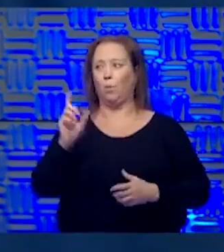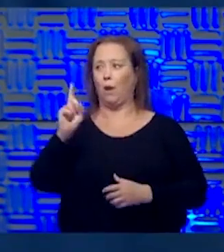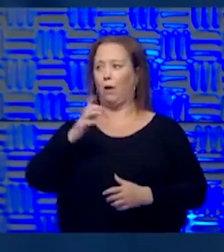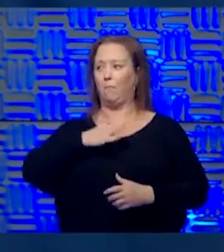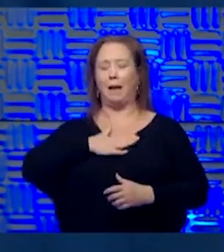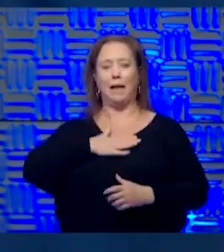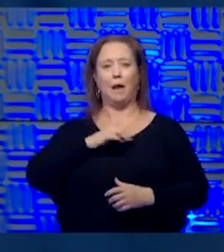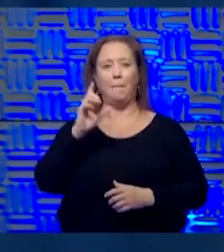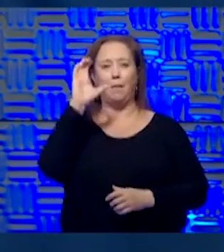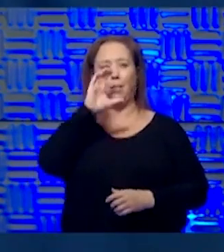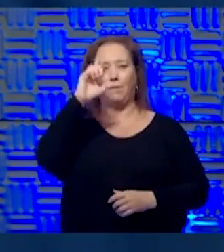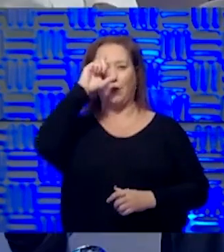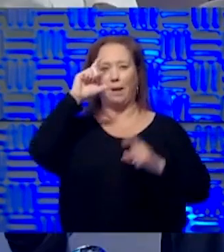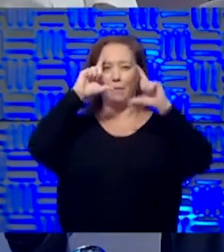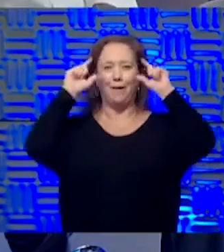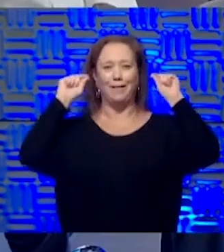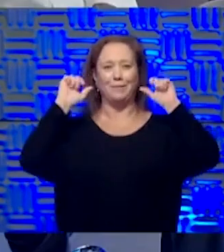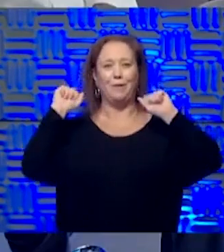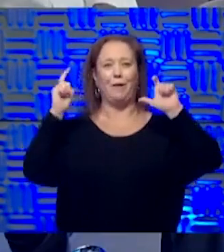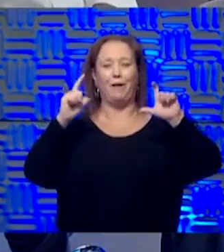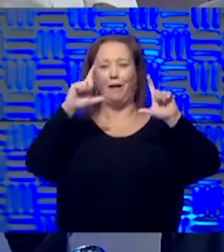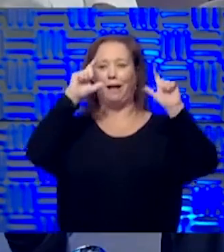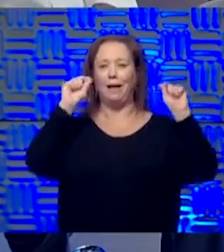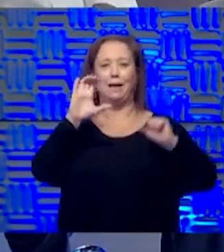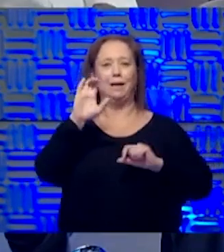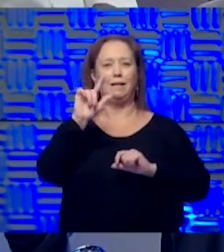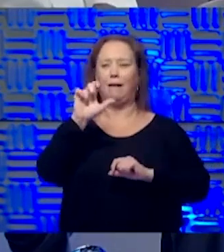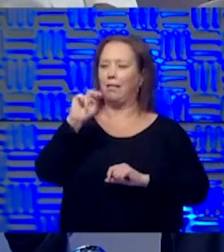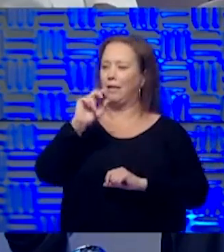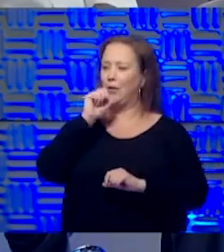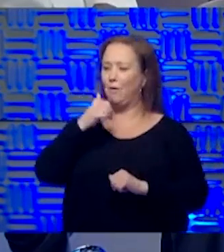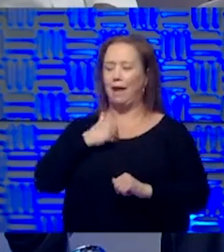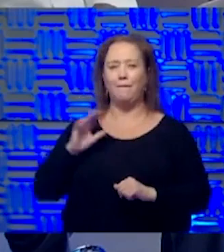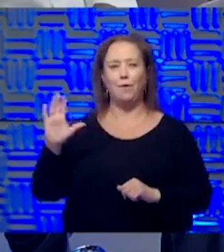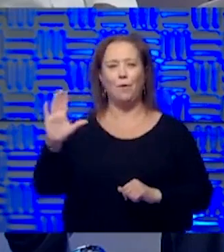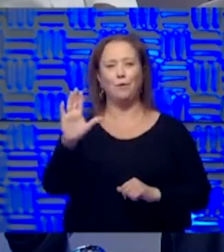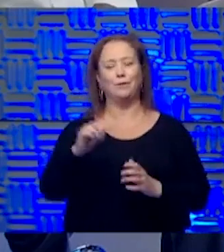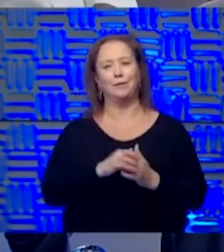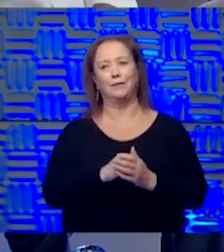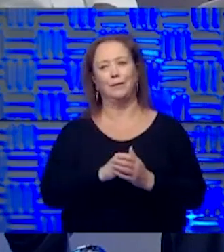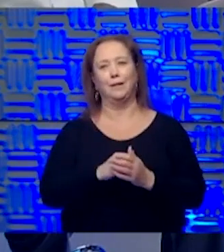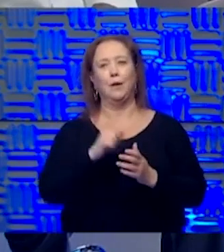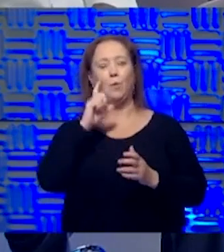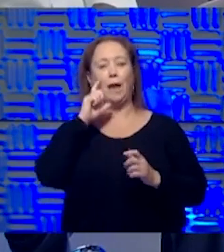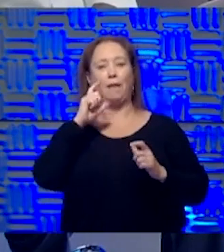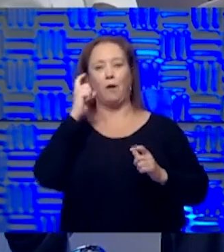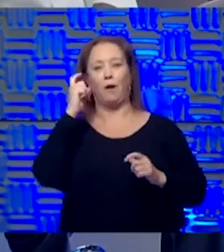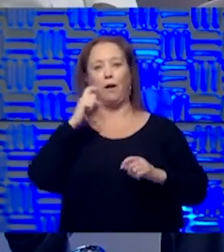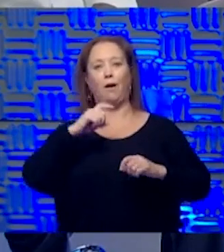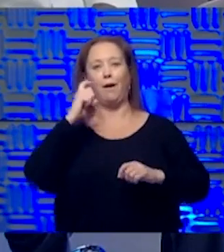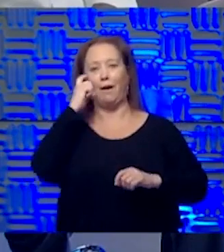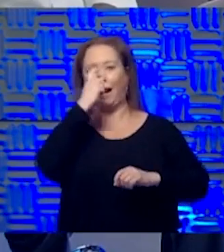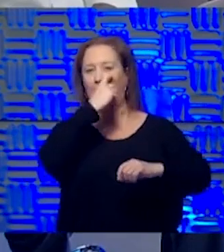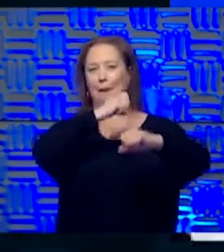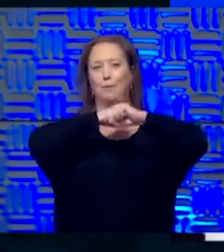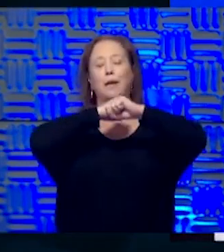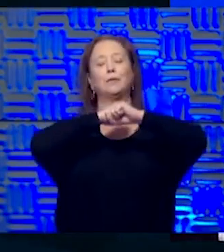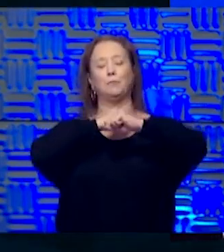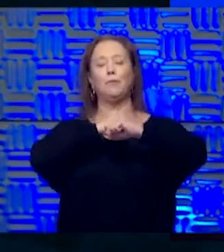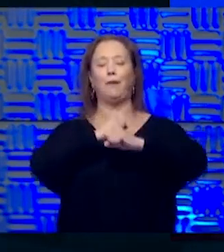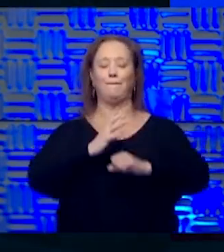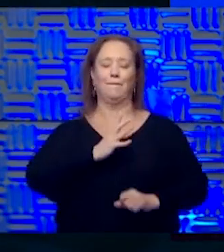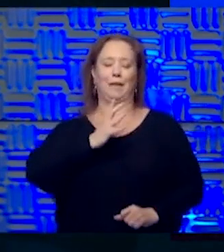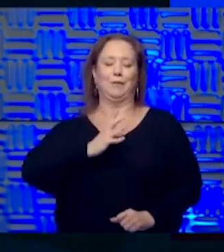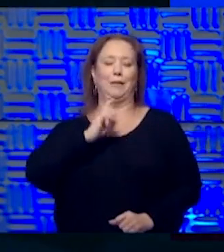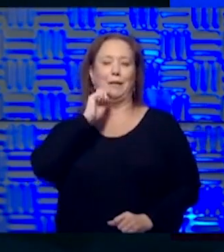minute. Wait for it. Colleen. Yeah. You don't have yours with you. All right. We got our eye protection. We are cool. And